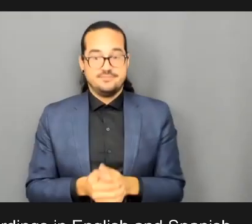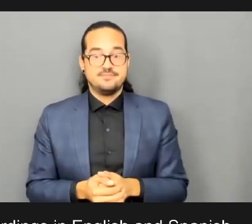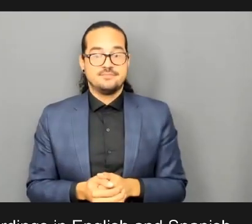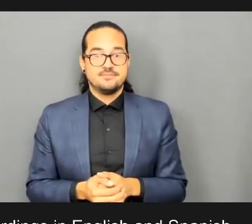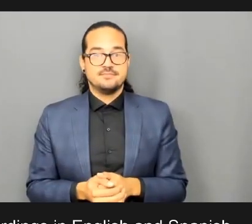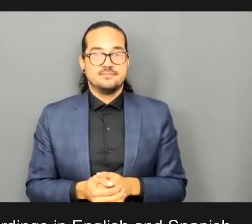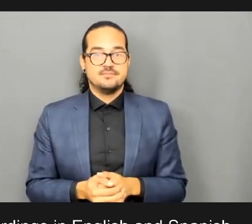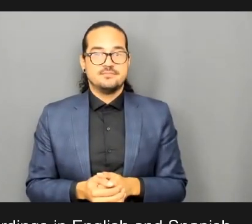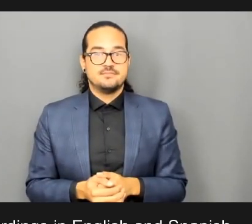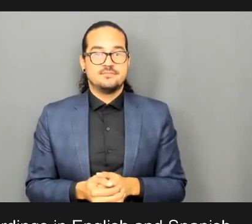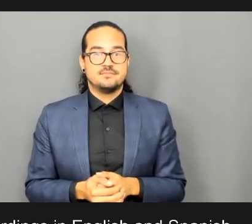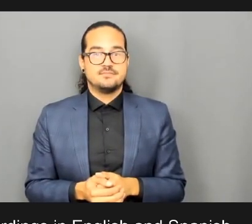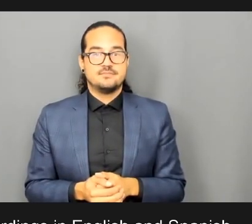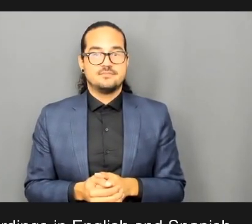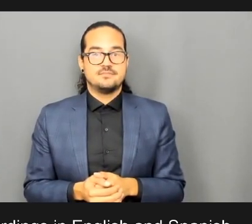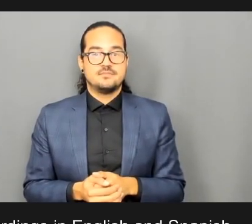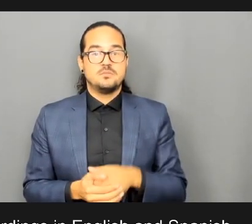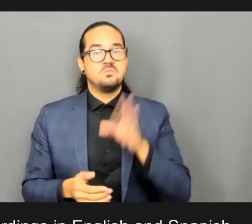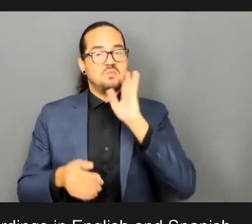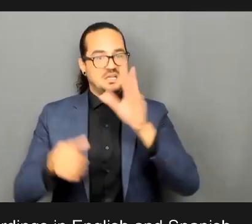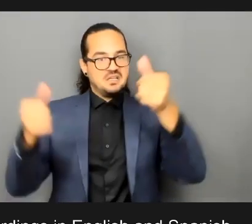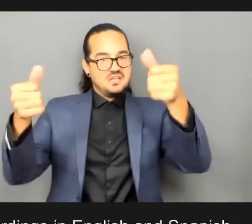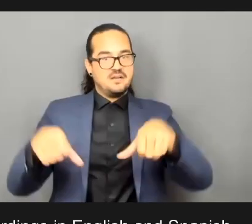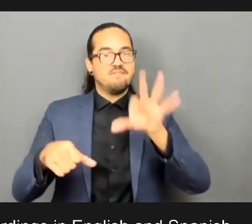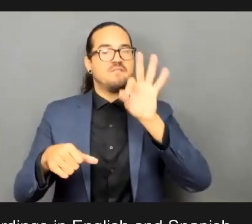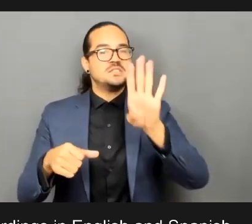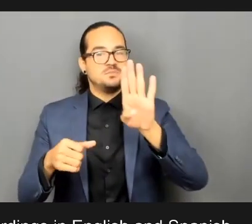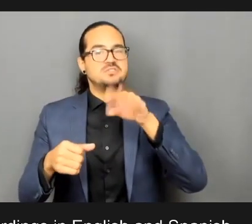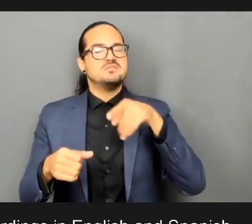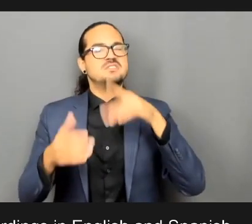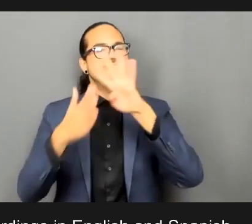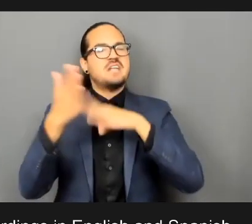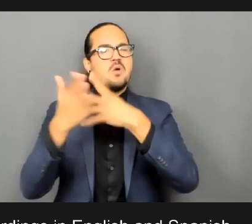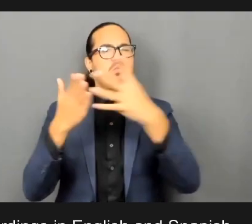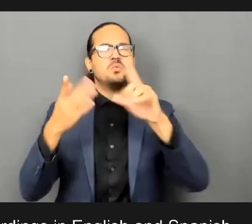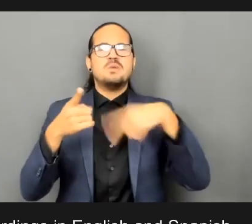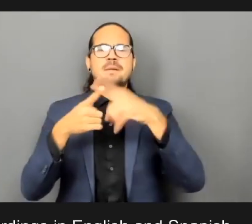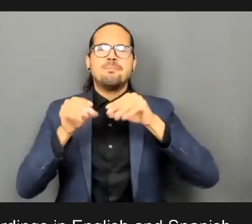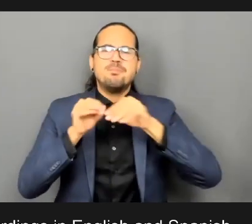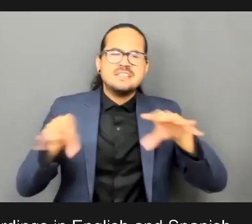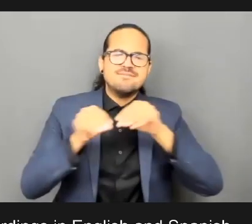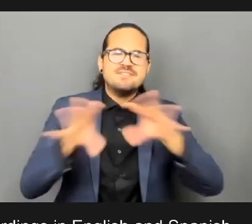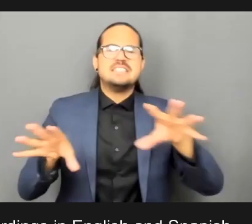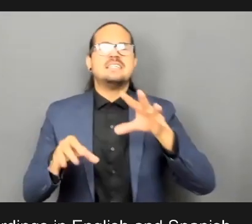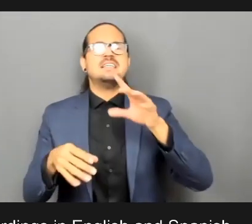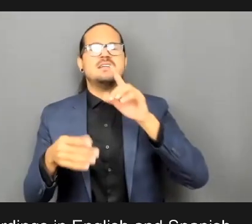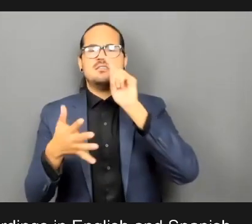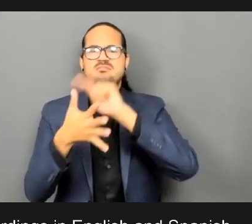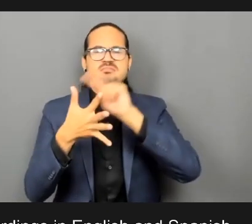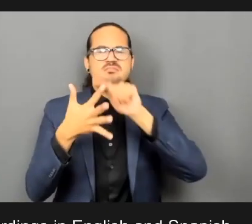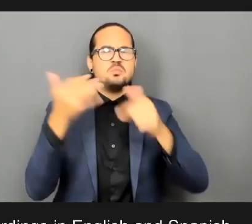Facebook that tells when these broadcasts are. And once again, for any park